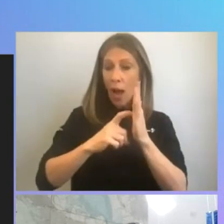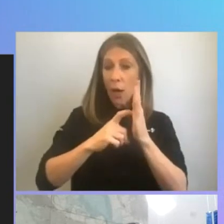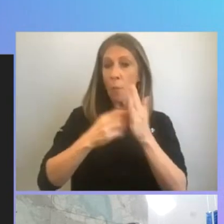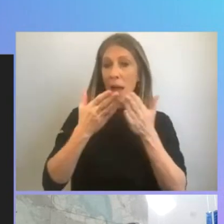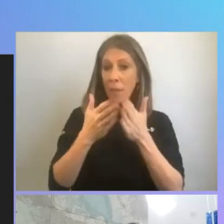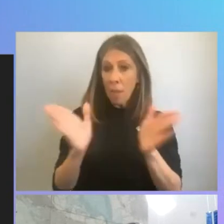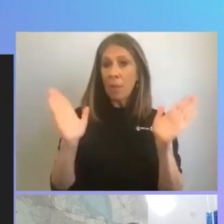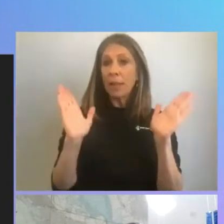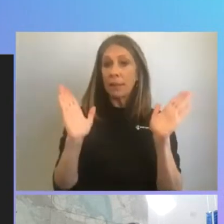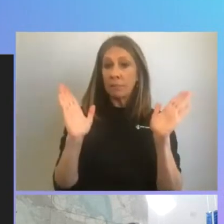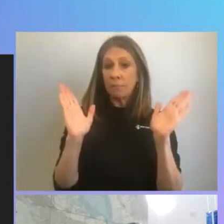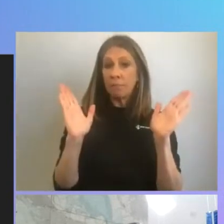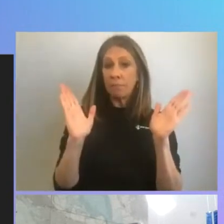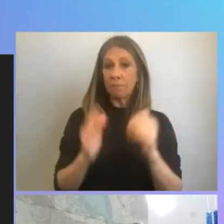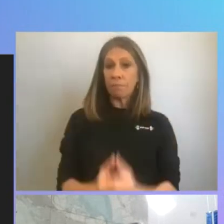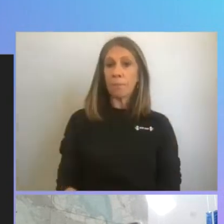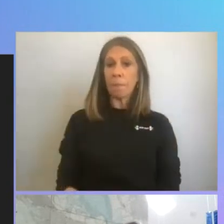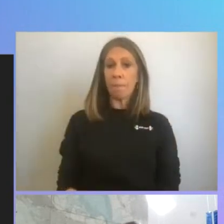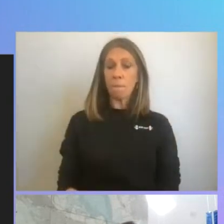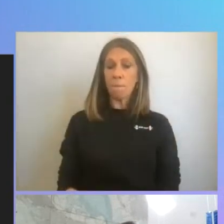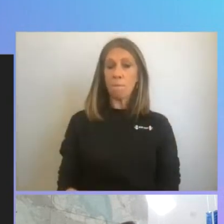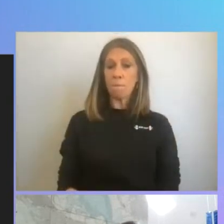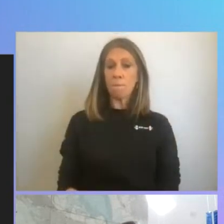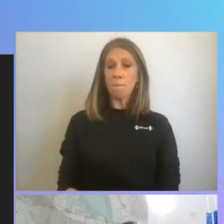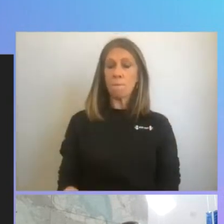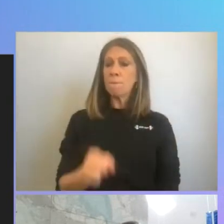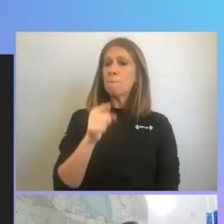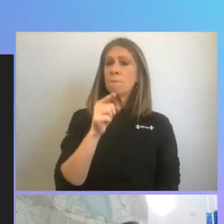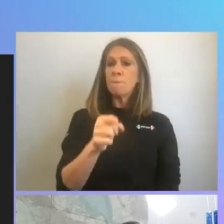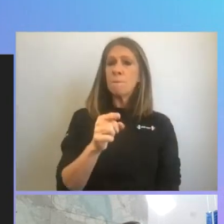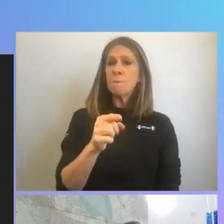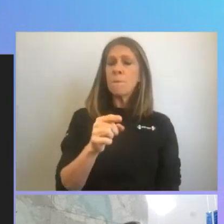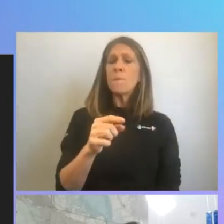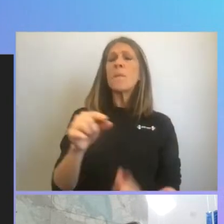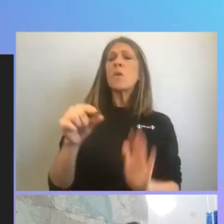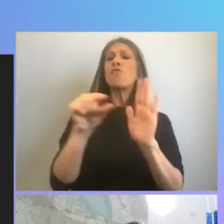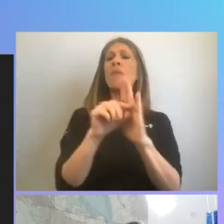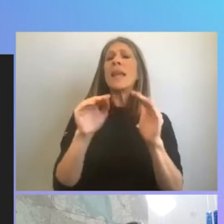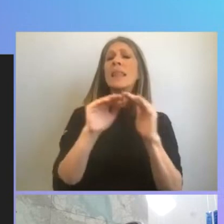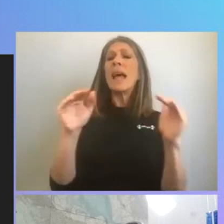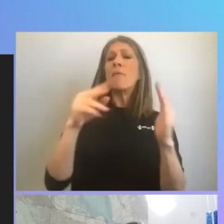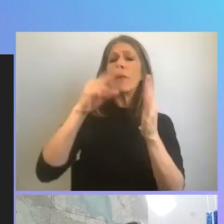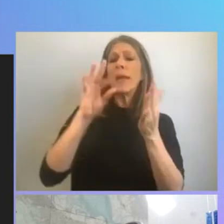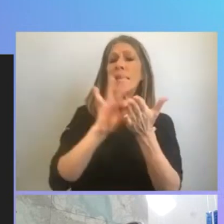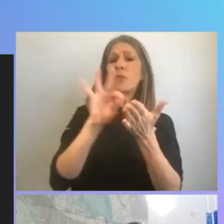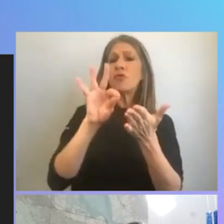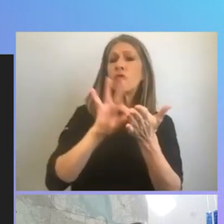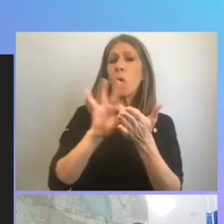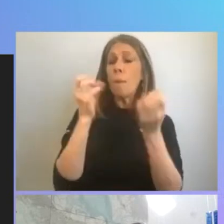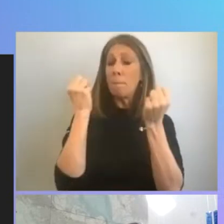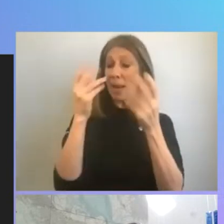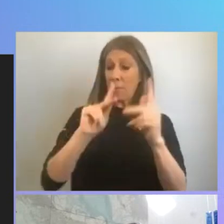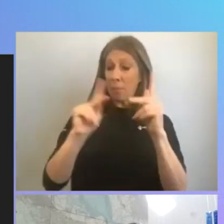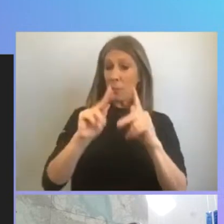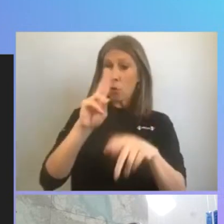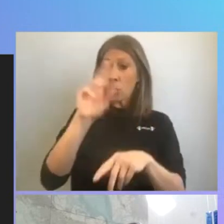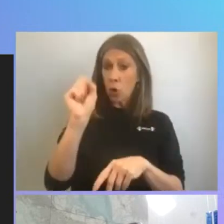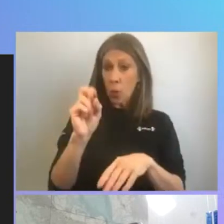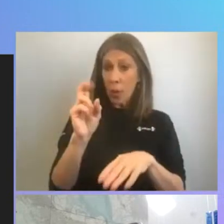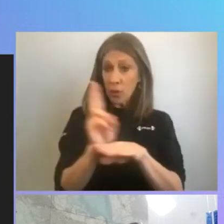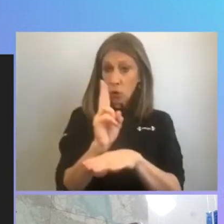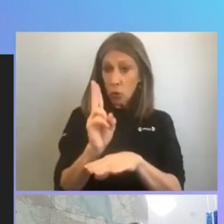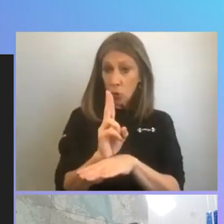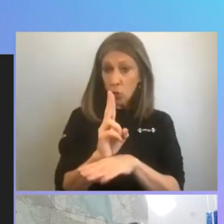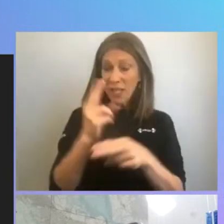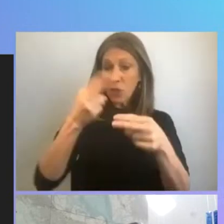public. So there's a grade level reading score that a lot of people in the United States use, and